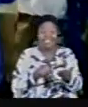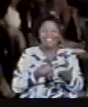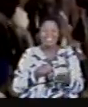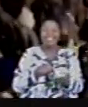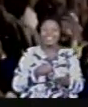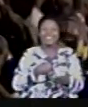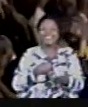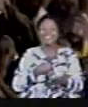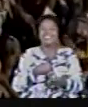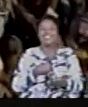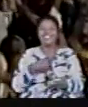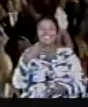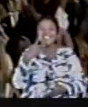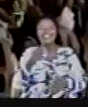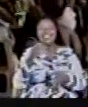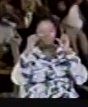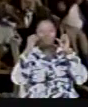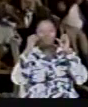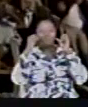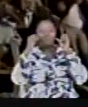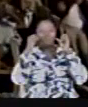The power